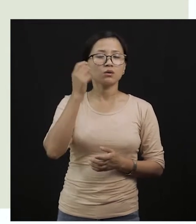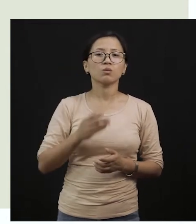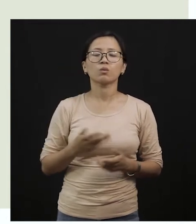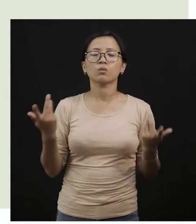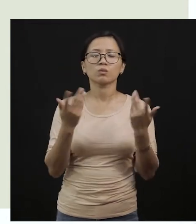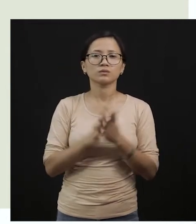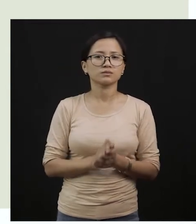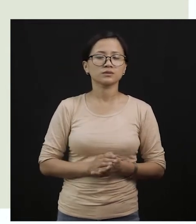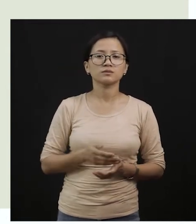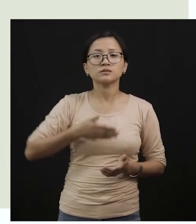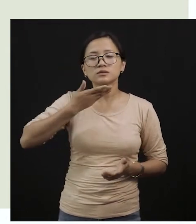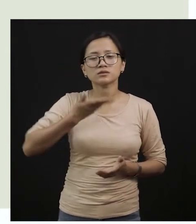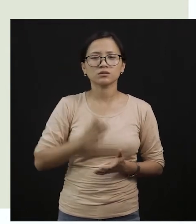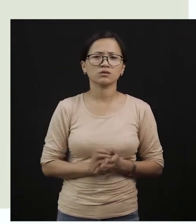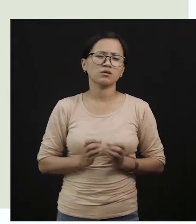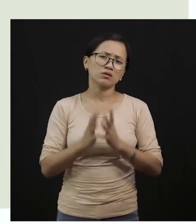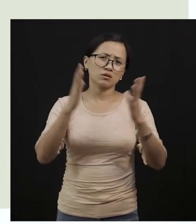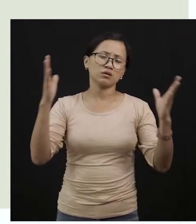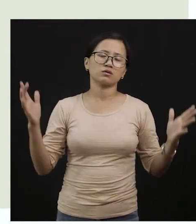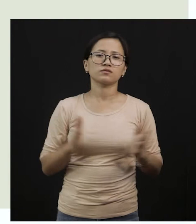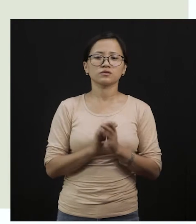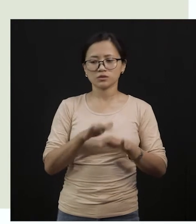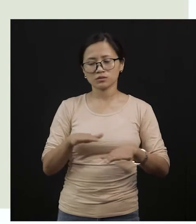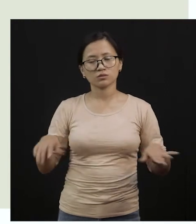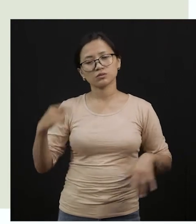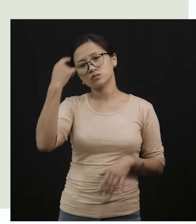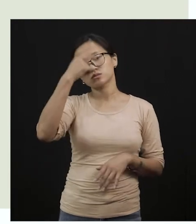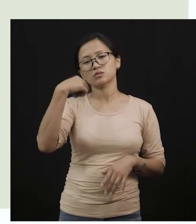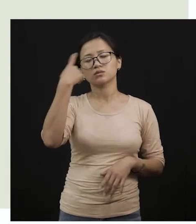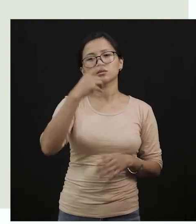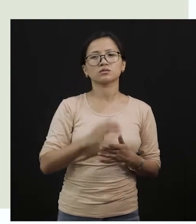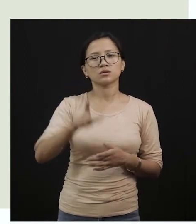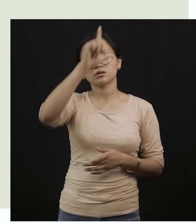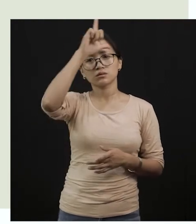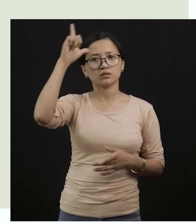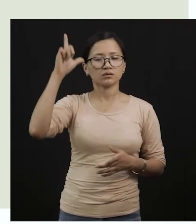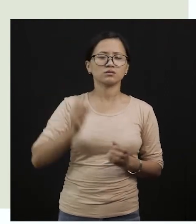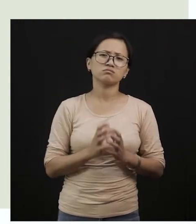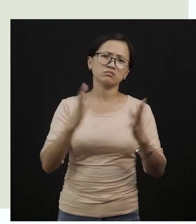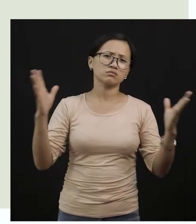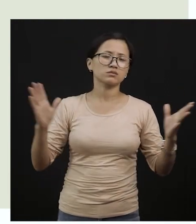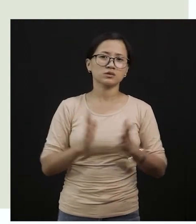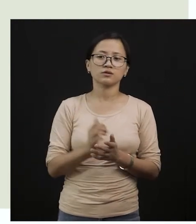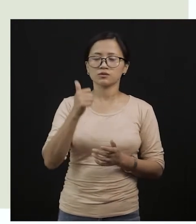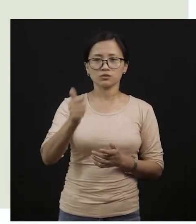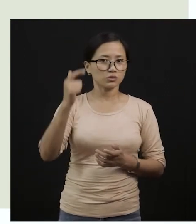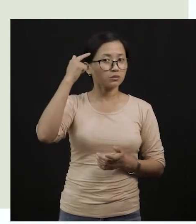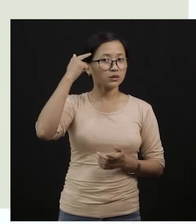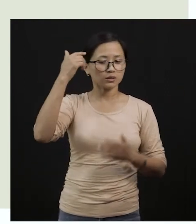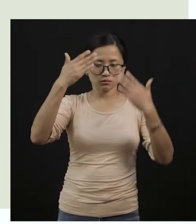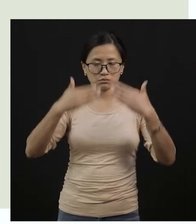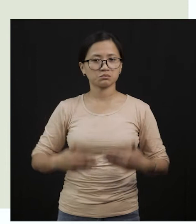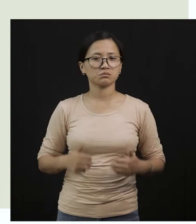I'm teaching you, but there are a lot of children who are not lucky enough to have this good mental